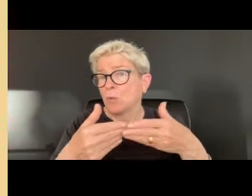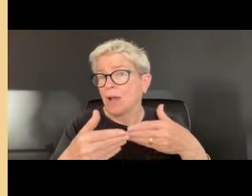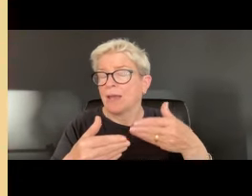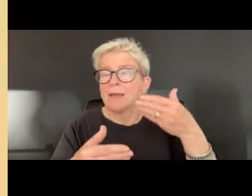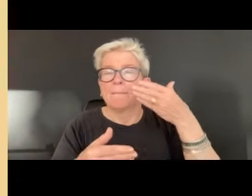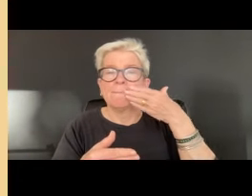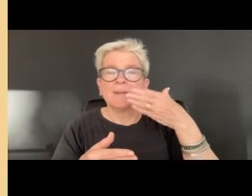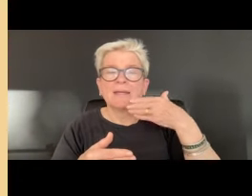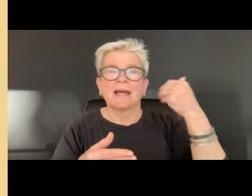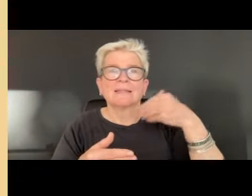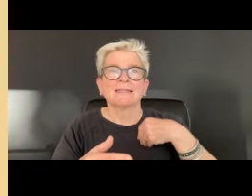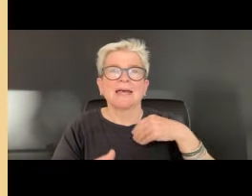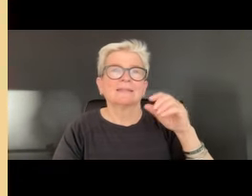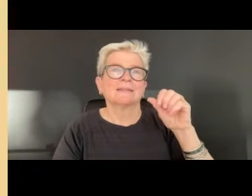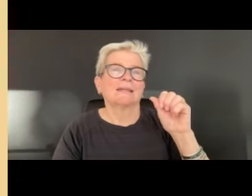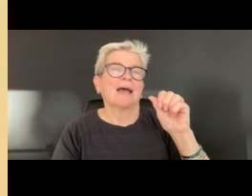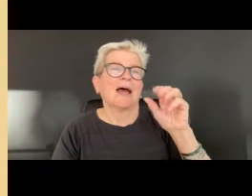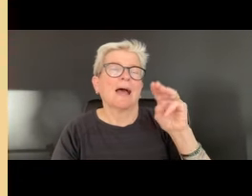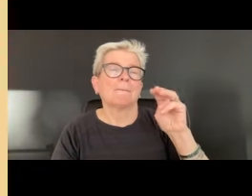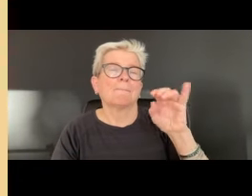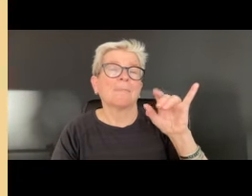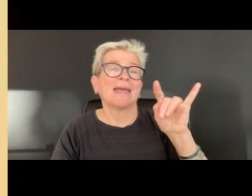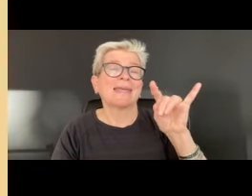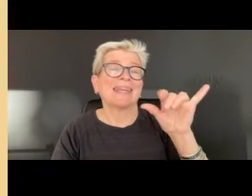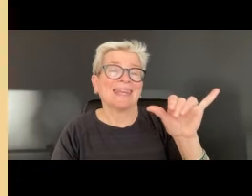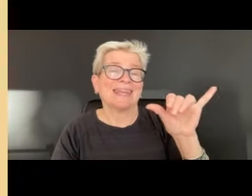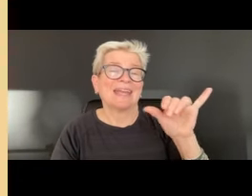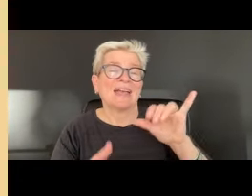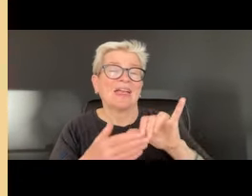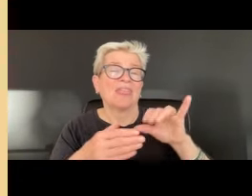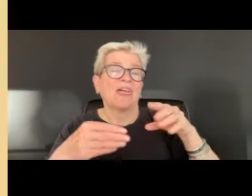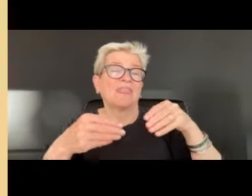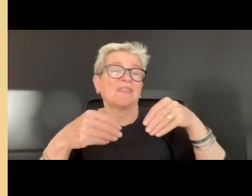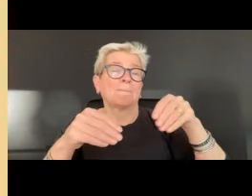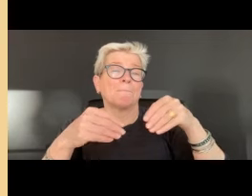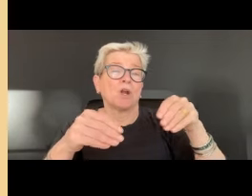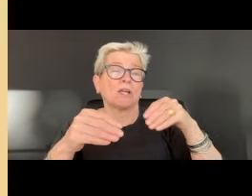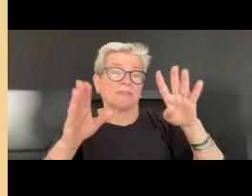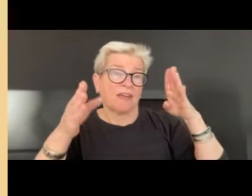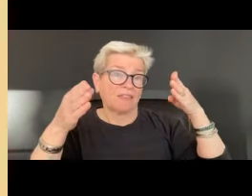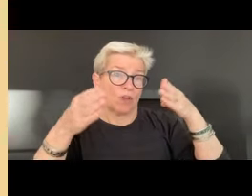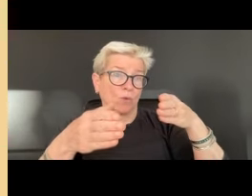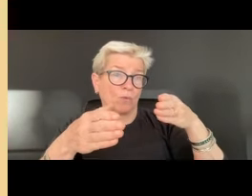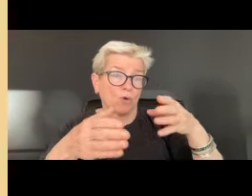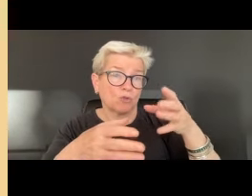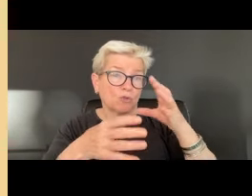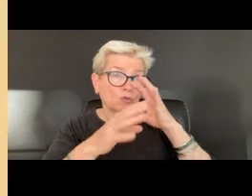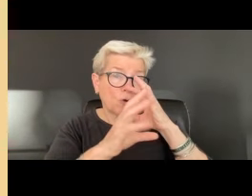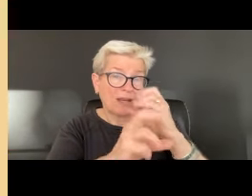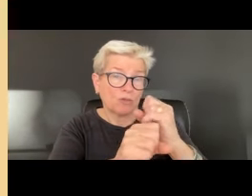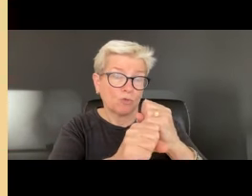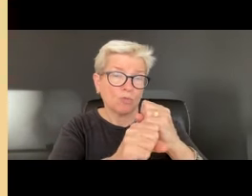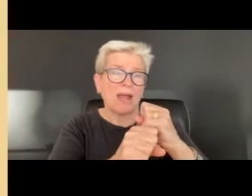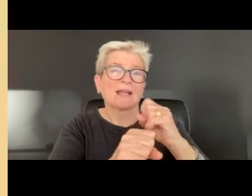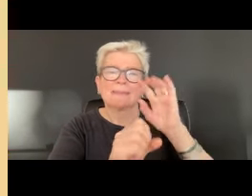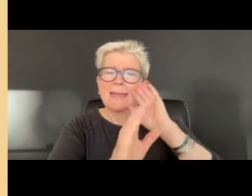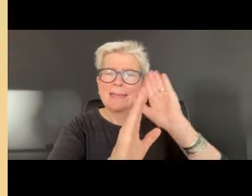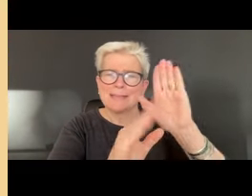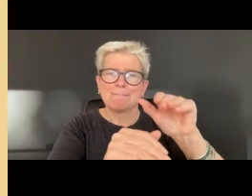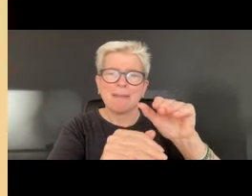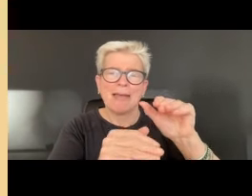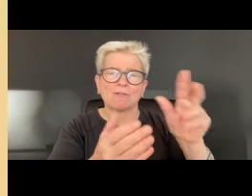an amenity that the market they're building to is going to expect. And we